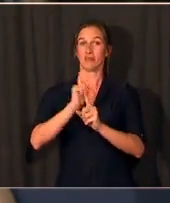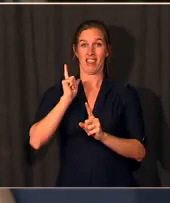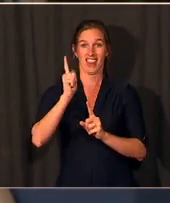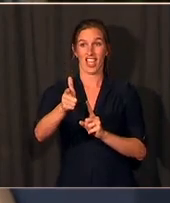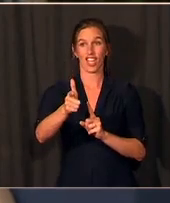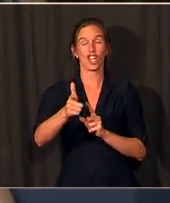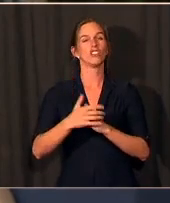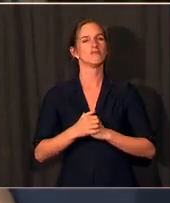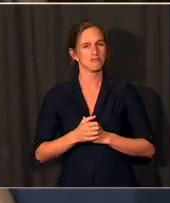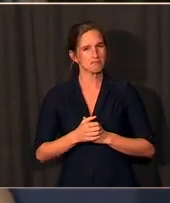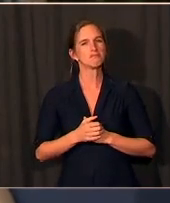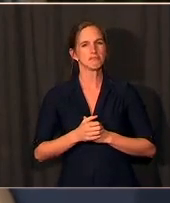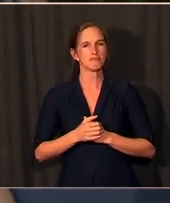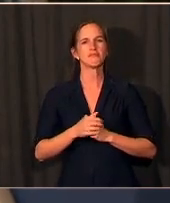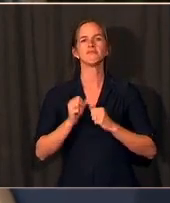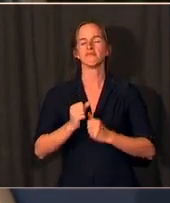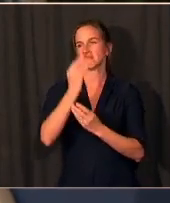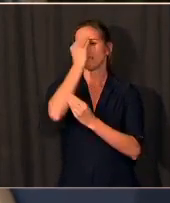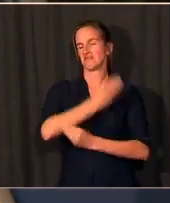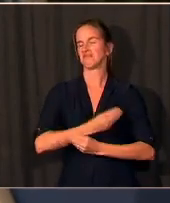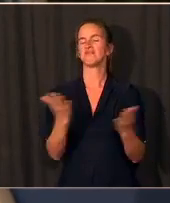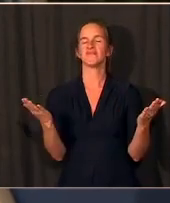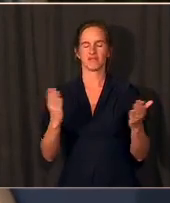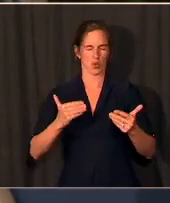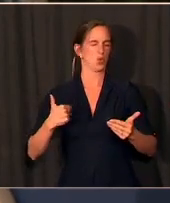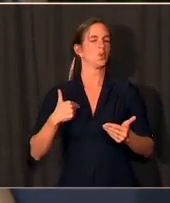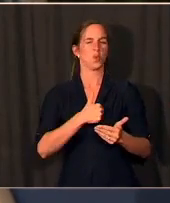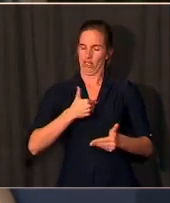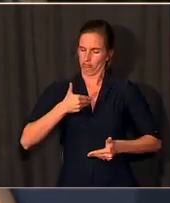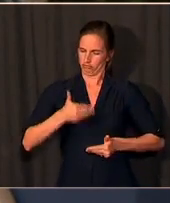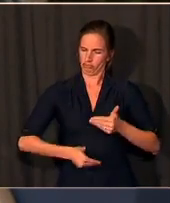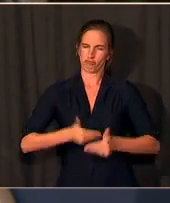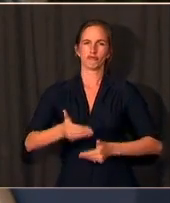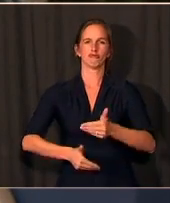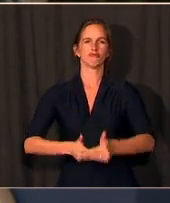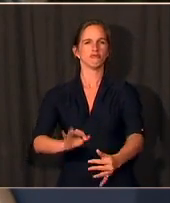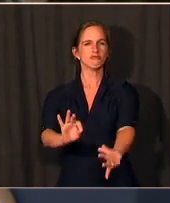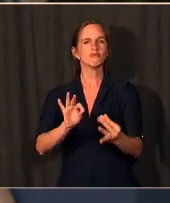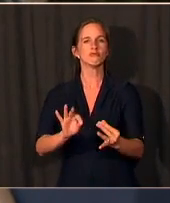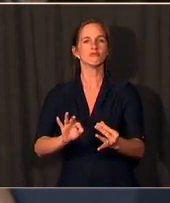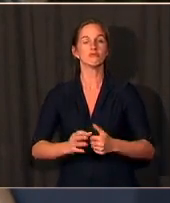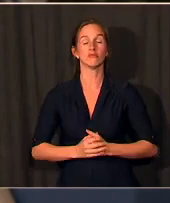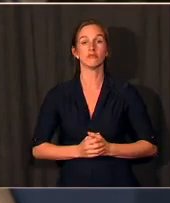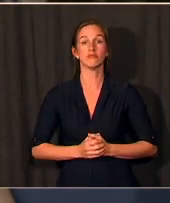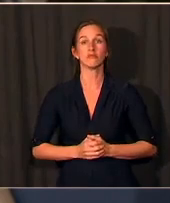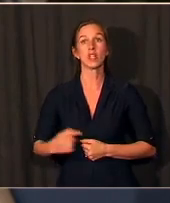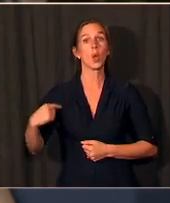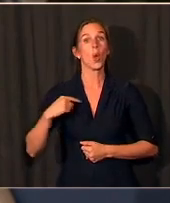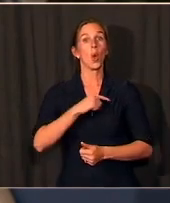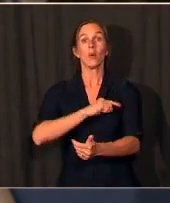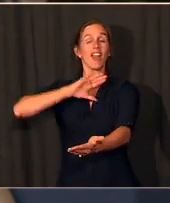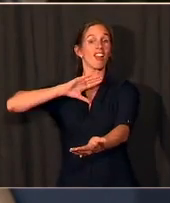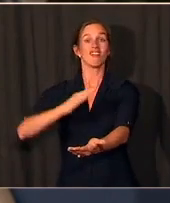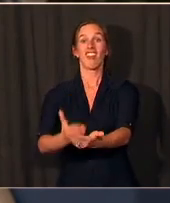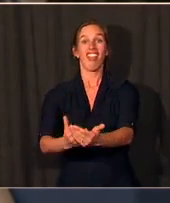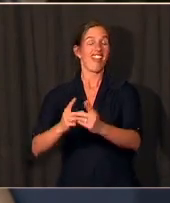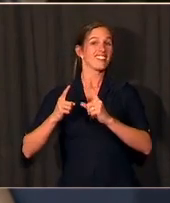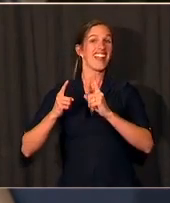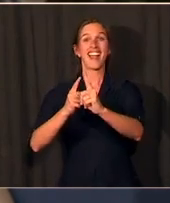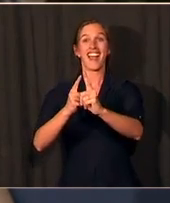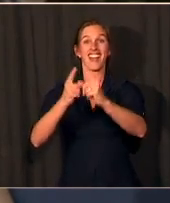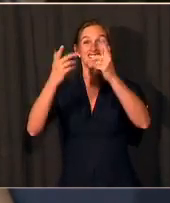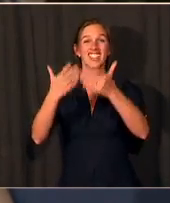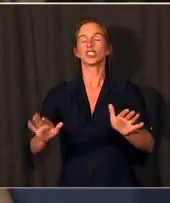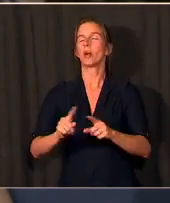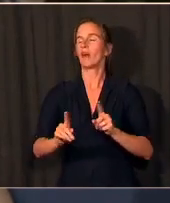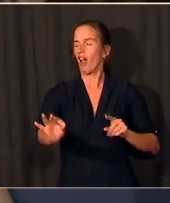we can say that significant progress has been made. And while we are not there yet, we are